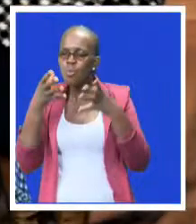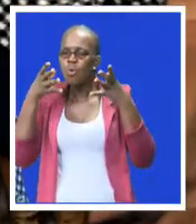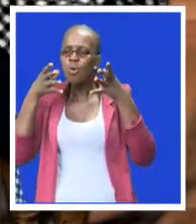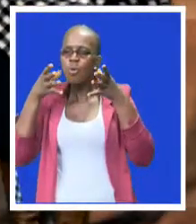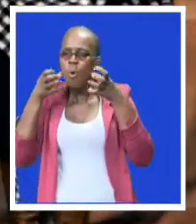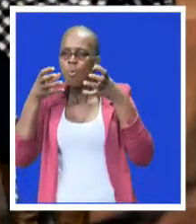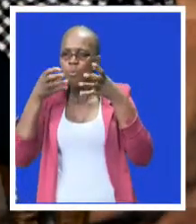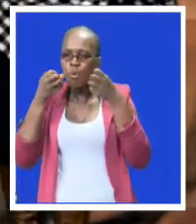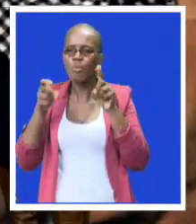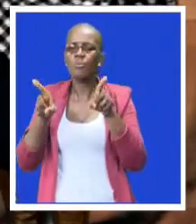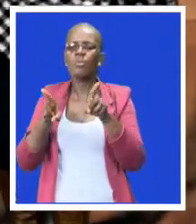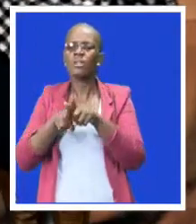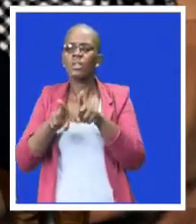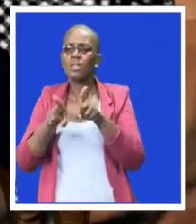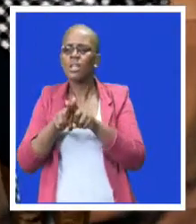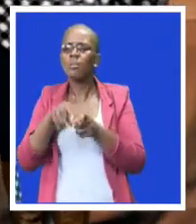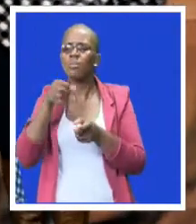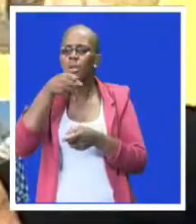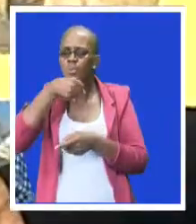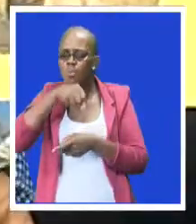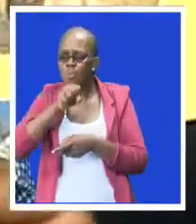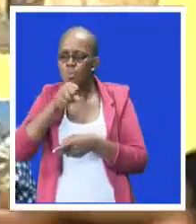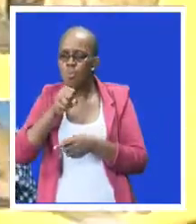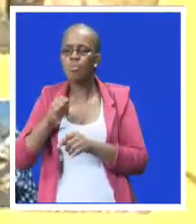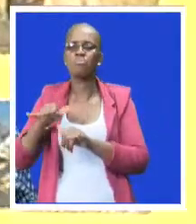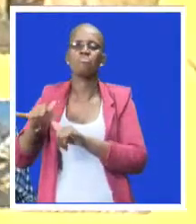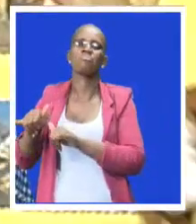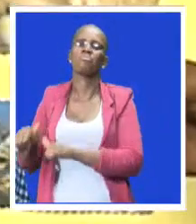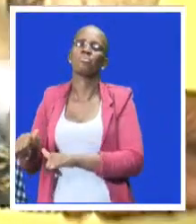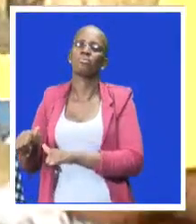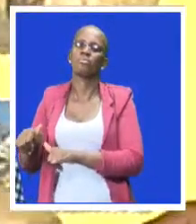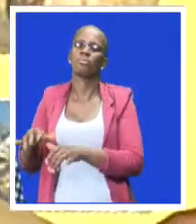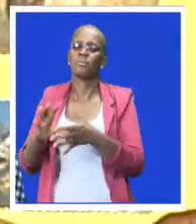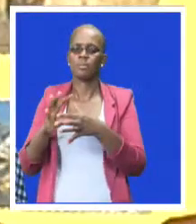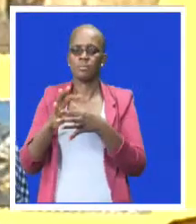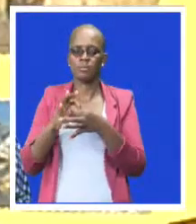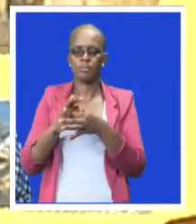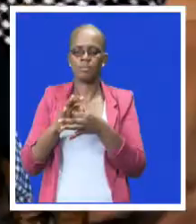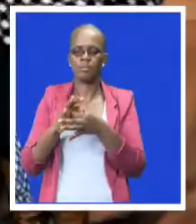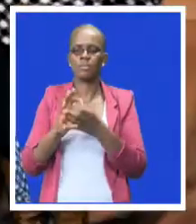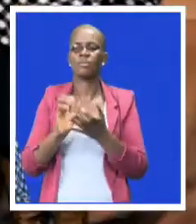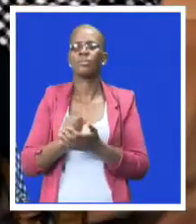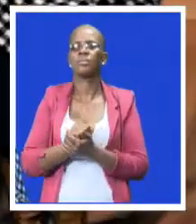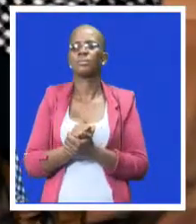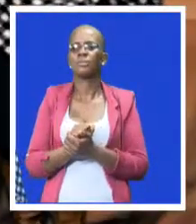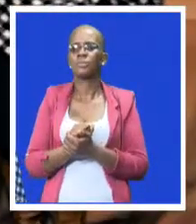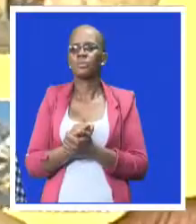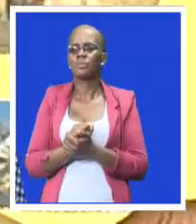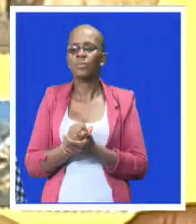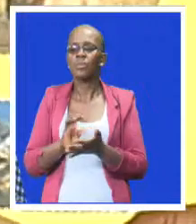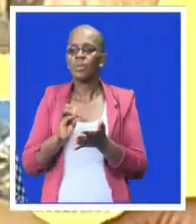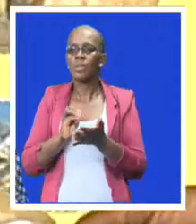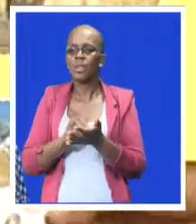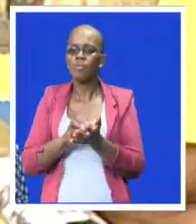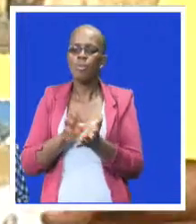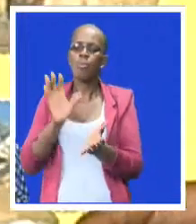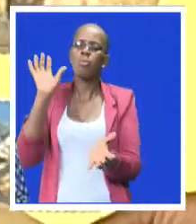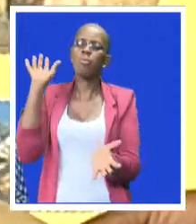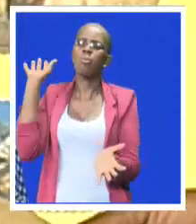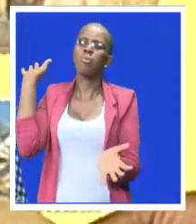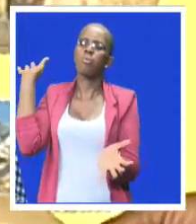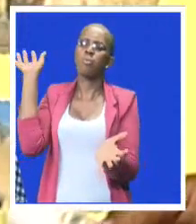homes. Right, so this is a pig. Right, the next one, it's a crocodile. This is